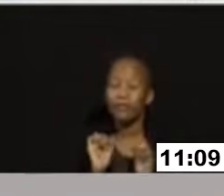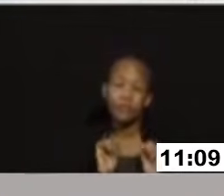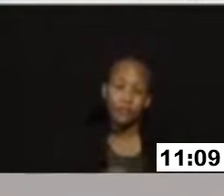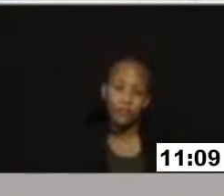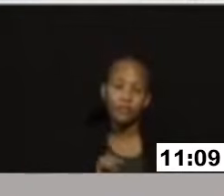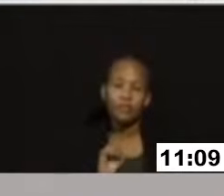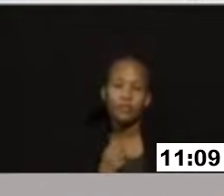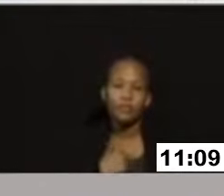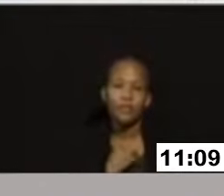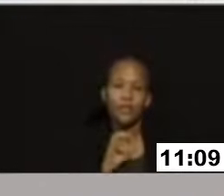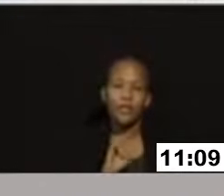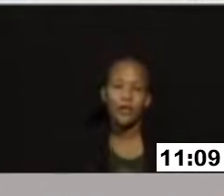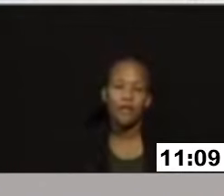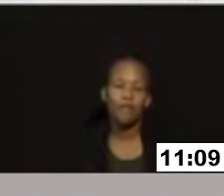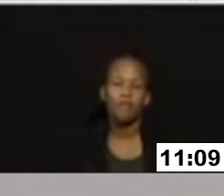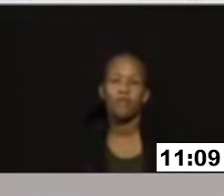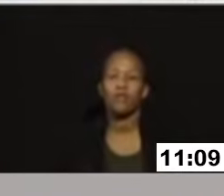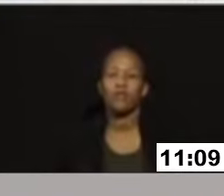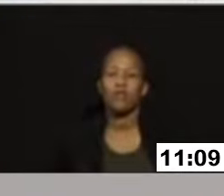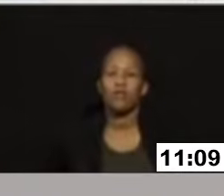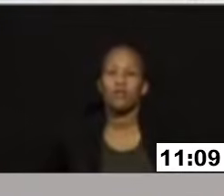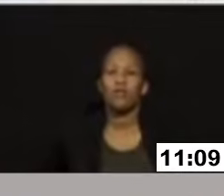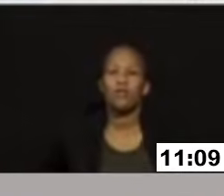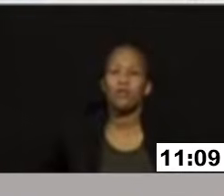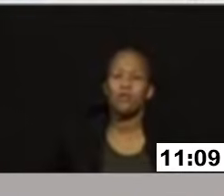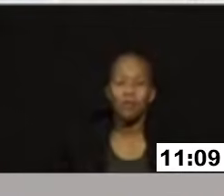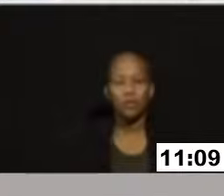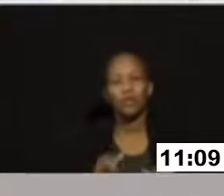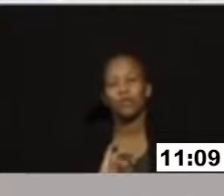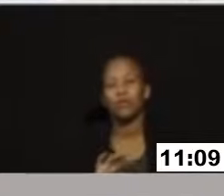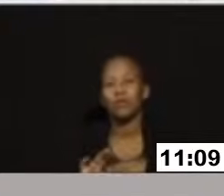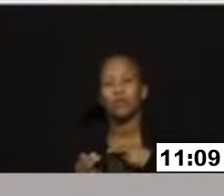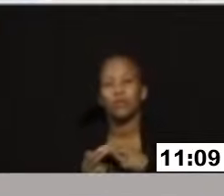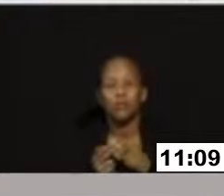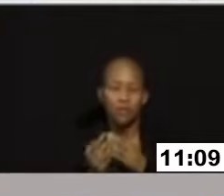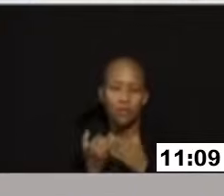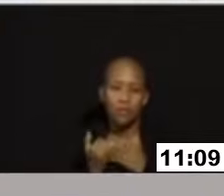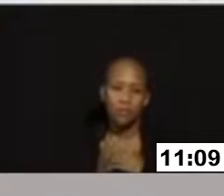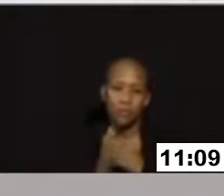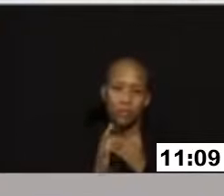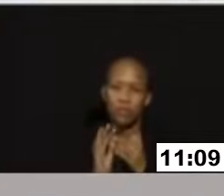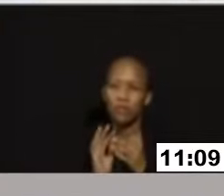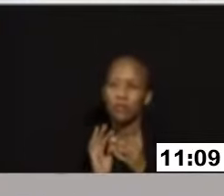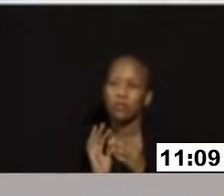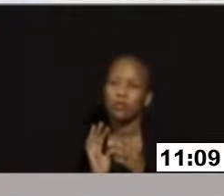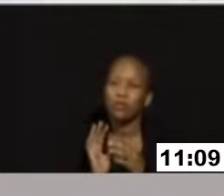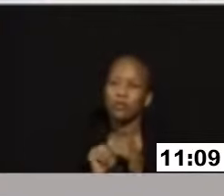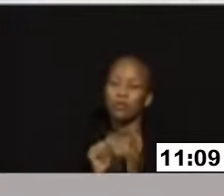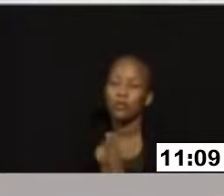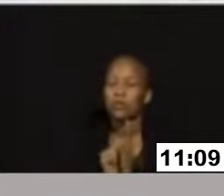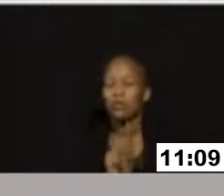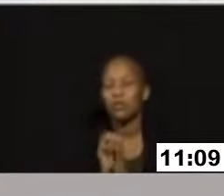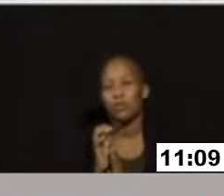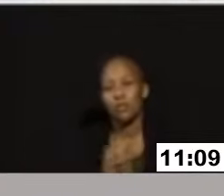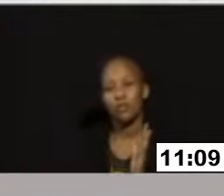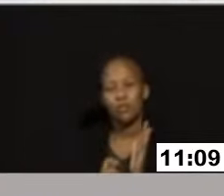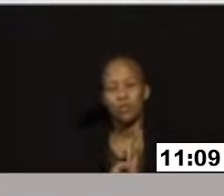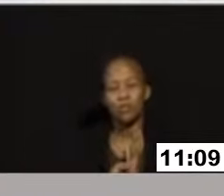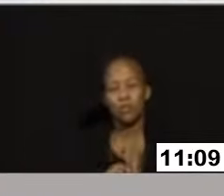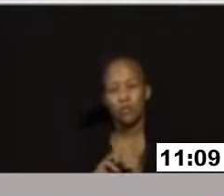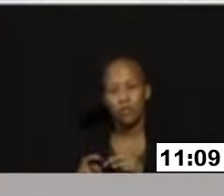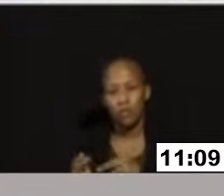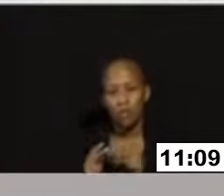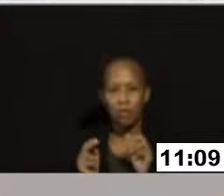to go very briefly through the initial portions of the statement, and when we get to